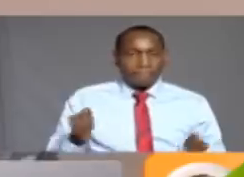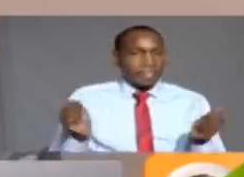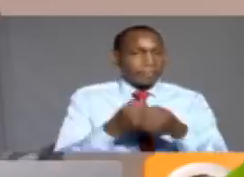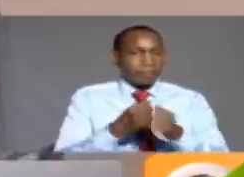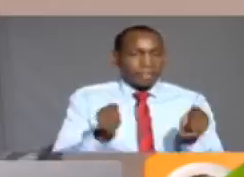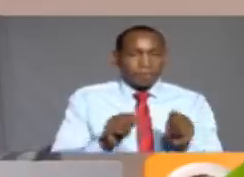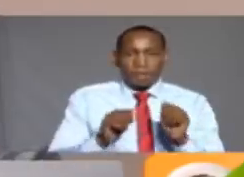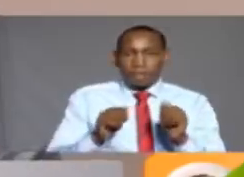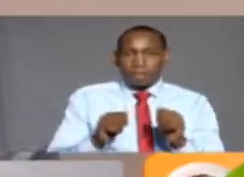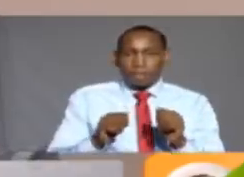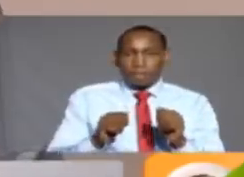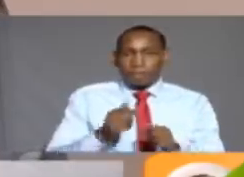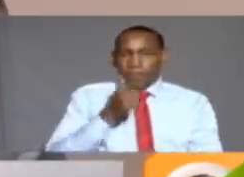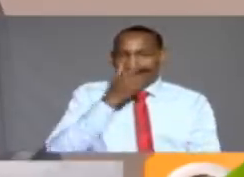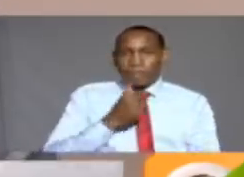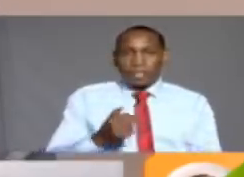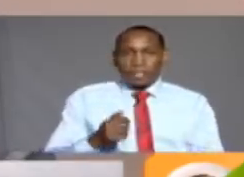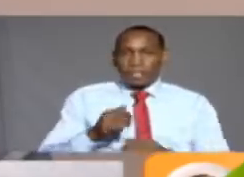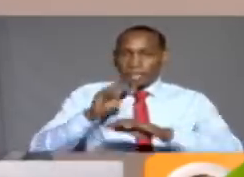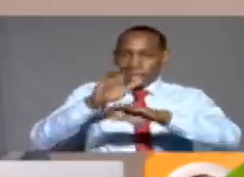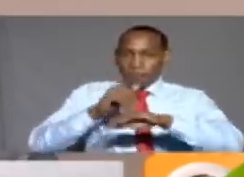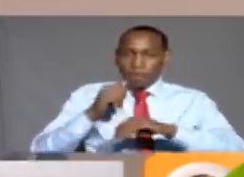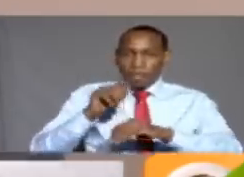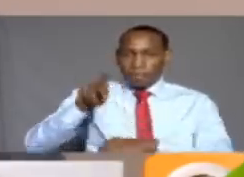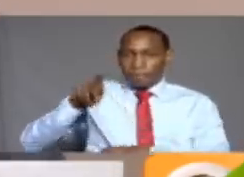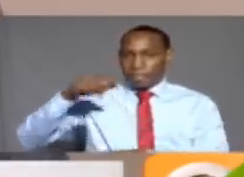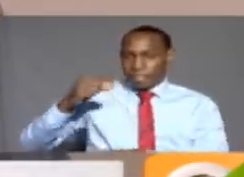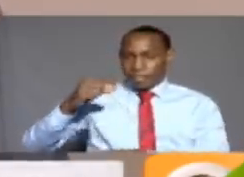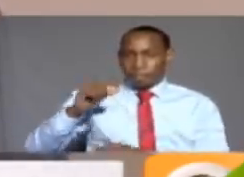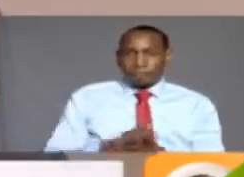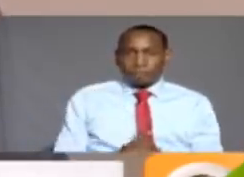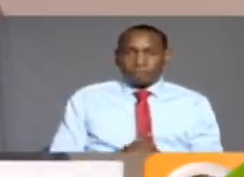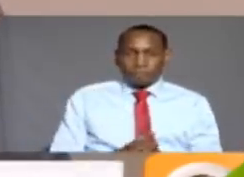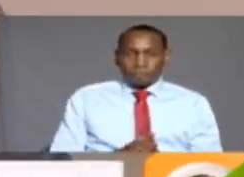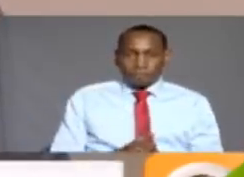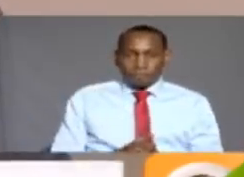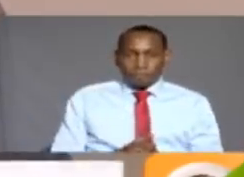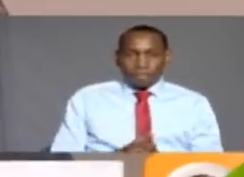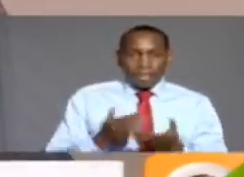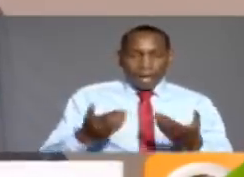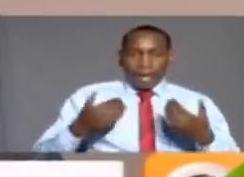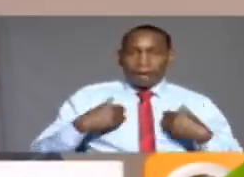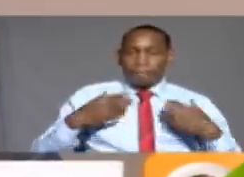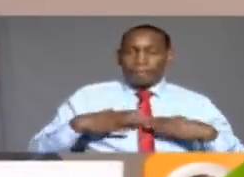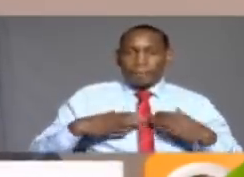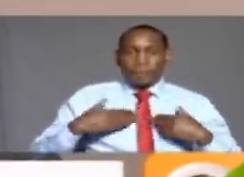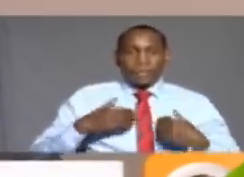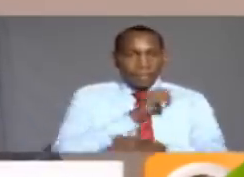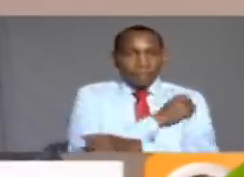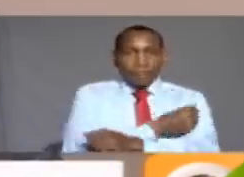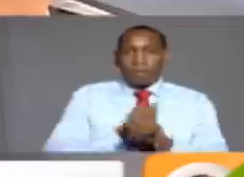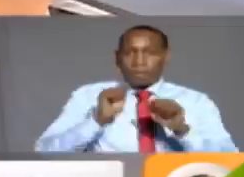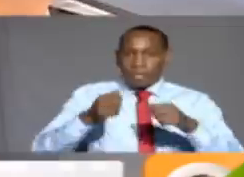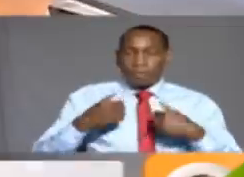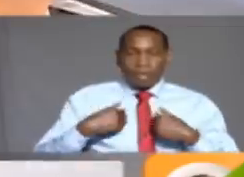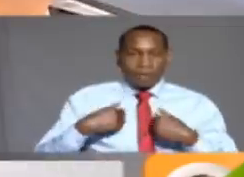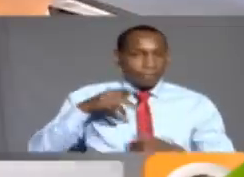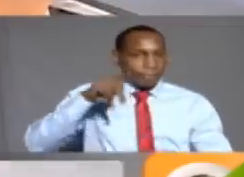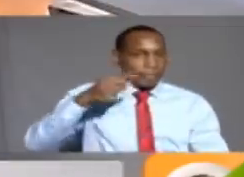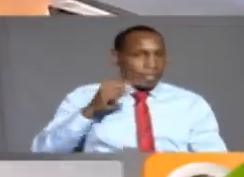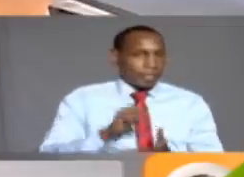I can call a PG. I have no authority to call the PG. There are people with authority to call the PG. But you can find a way to call the